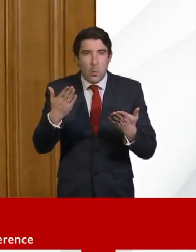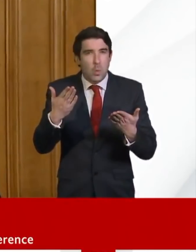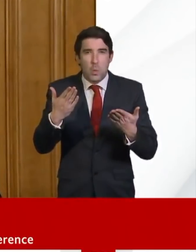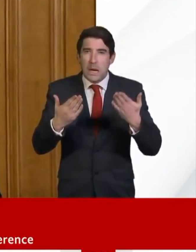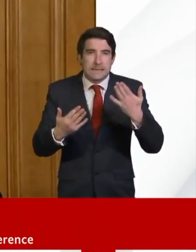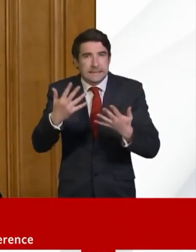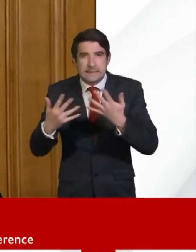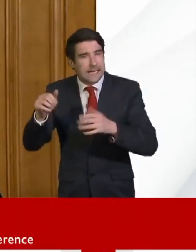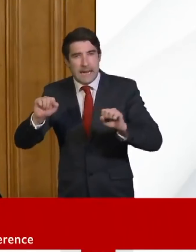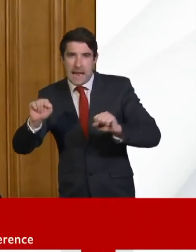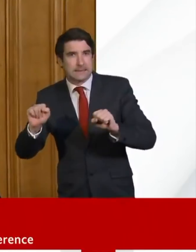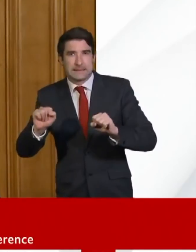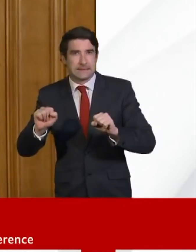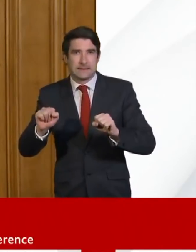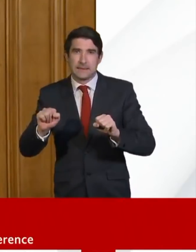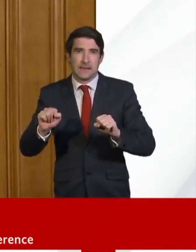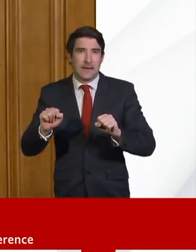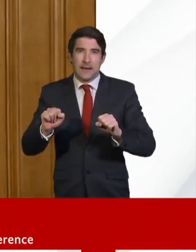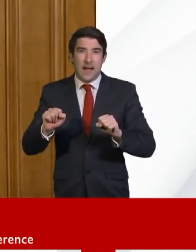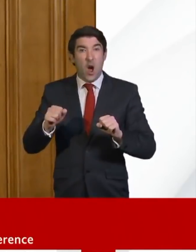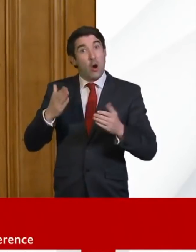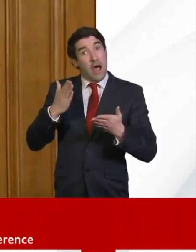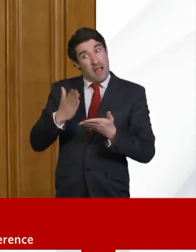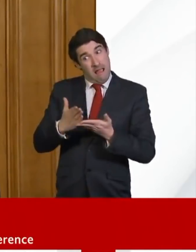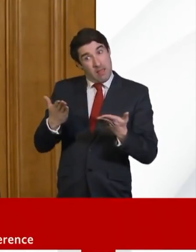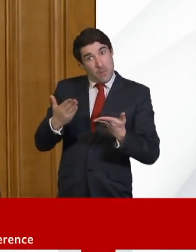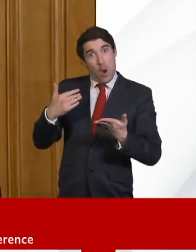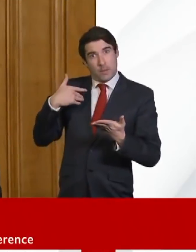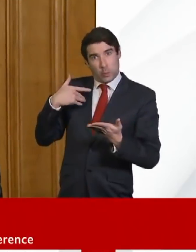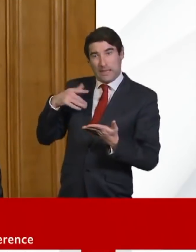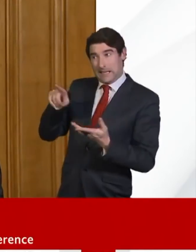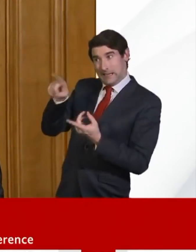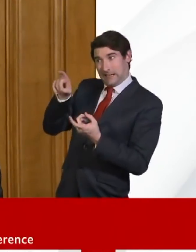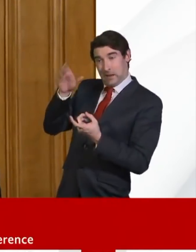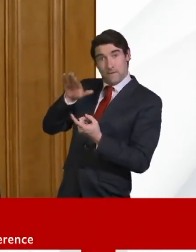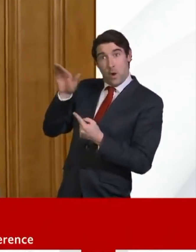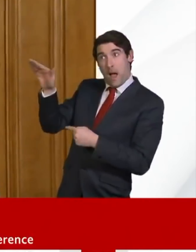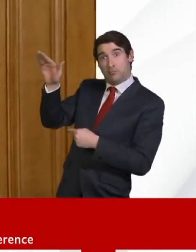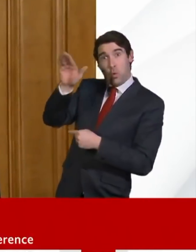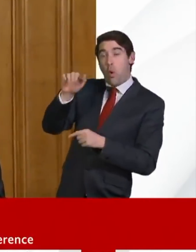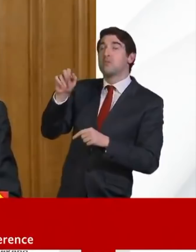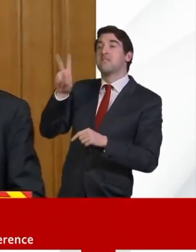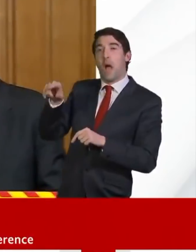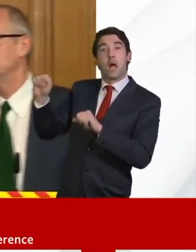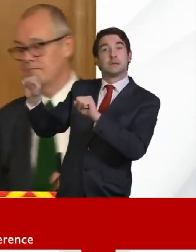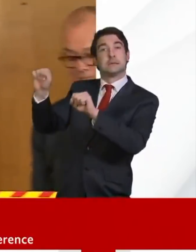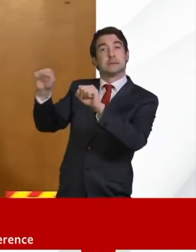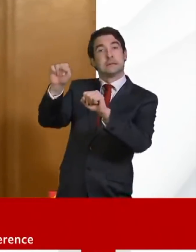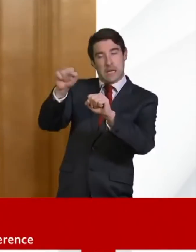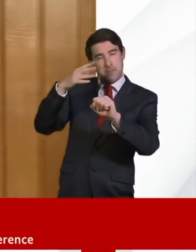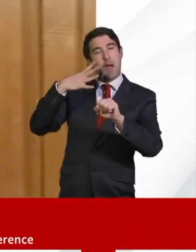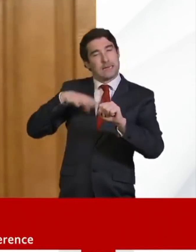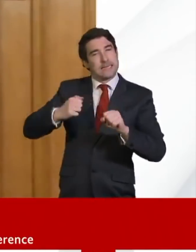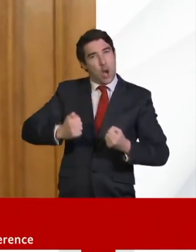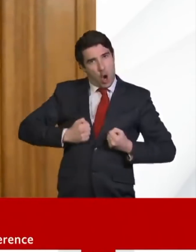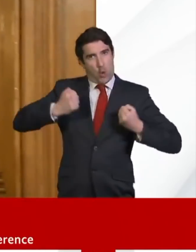examples of slightly higher percentages than that, but these are early data, and we need to make sure that we've got the right information. Would you like a supplementary there,